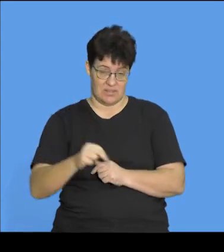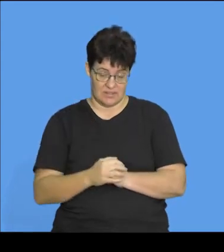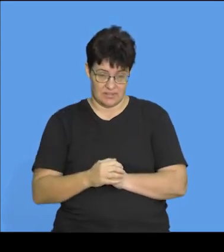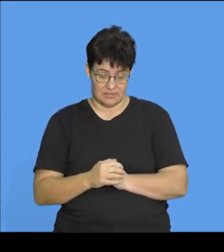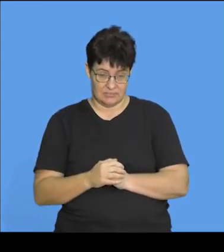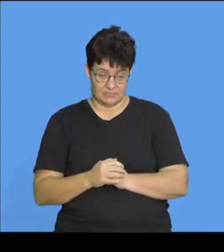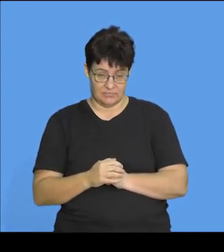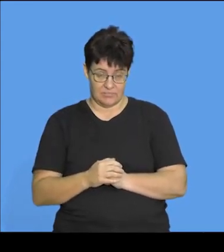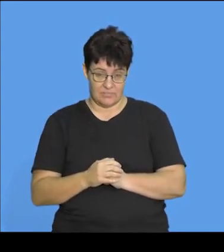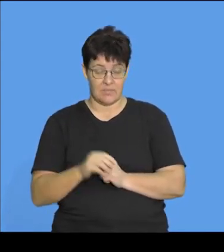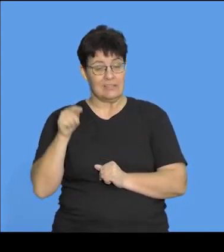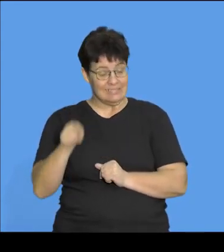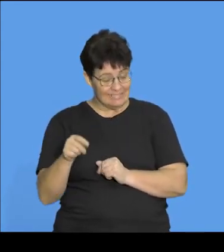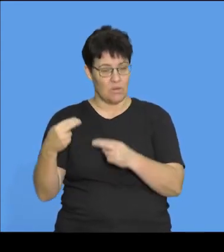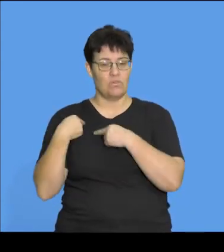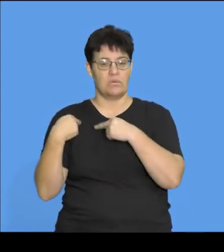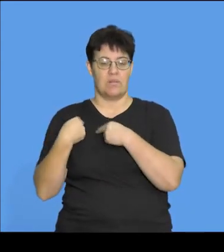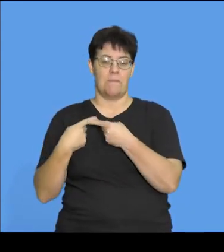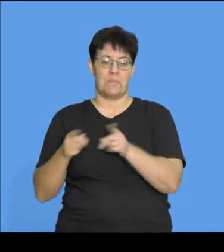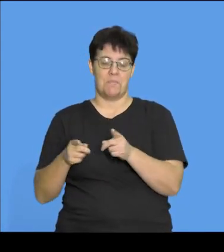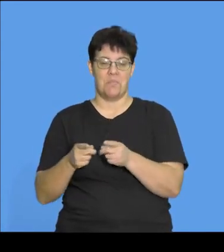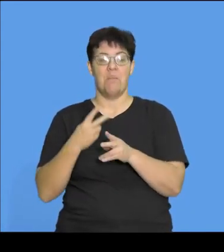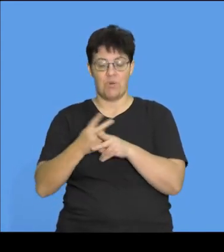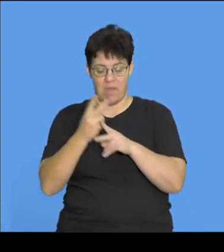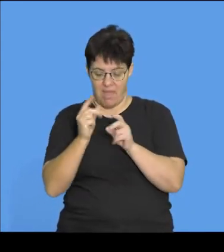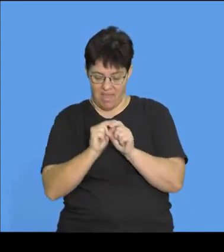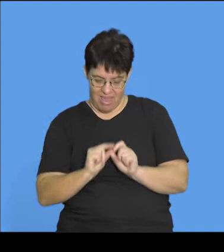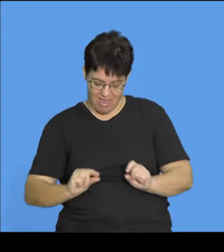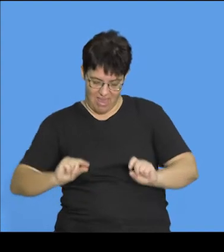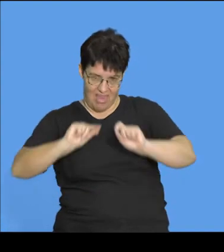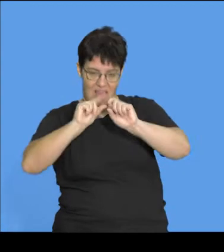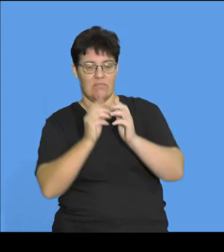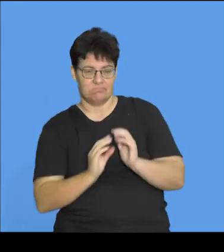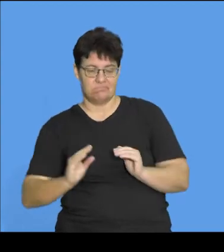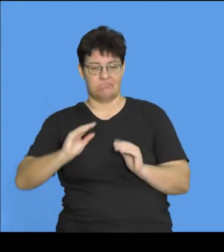and the estrogen is responsible for preparing the lining of the endometrium.